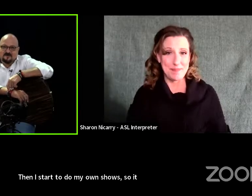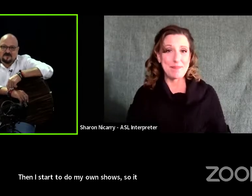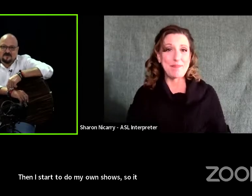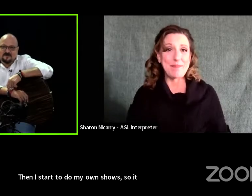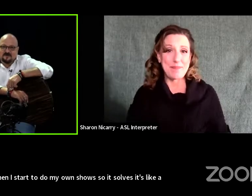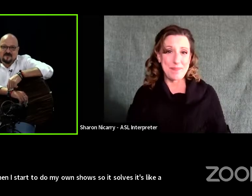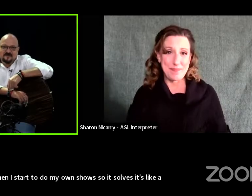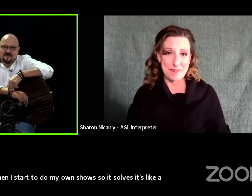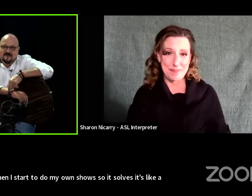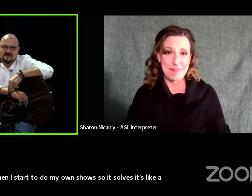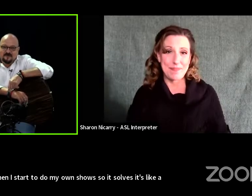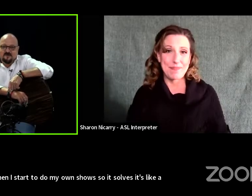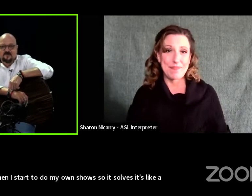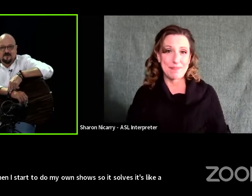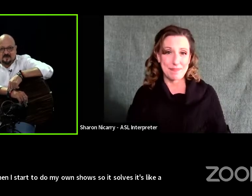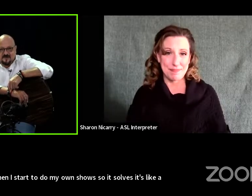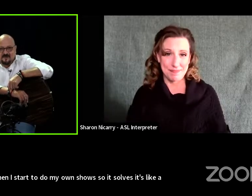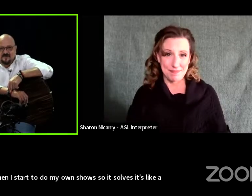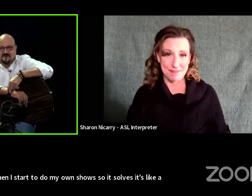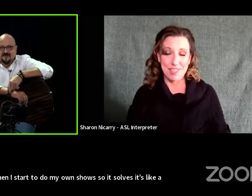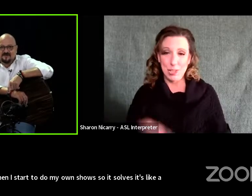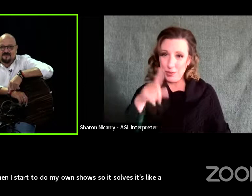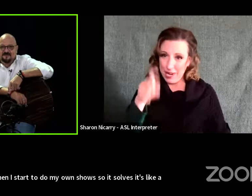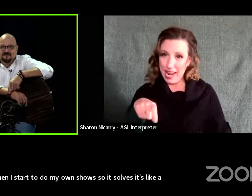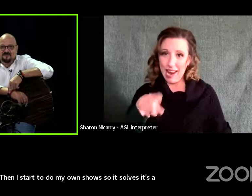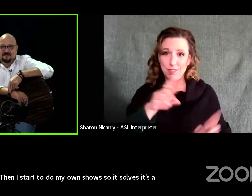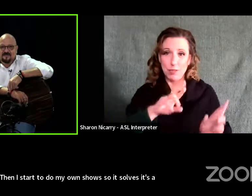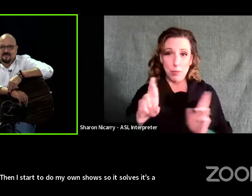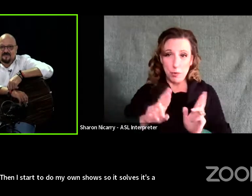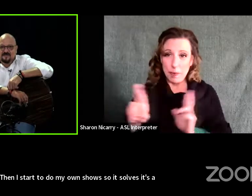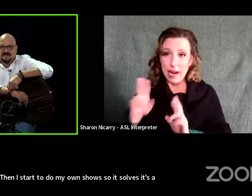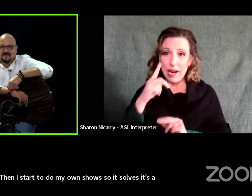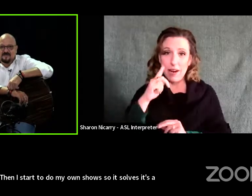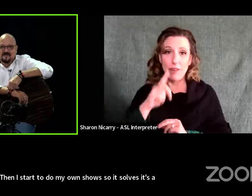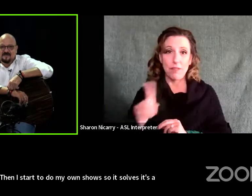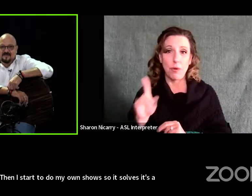career. You have to prepare